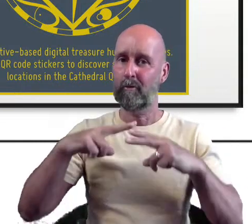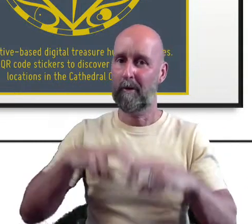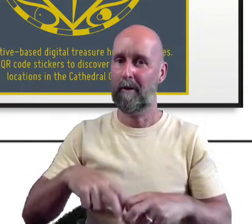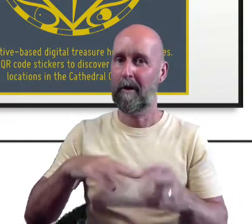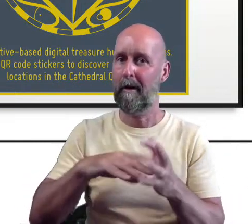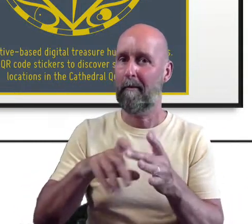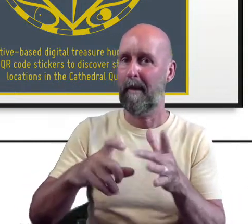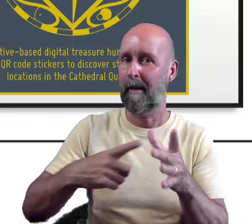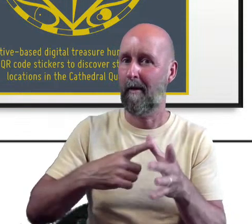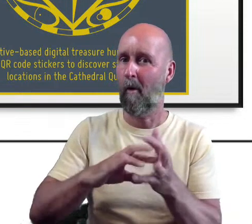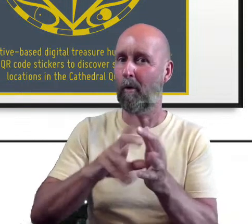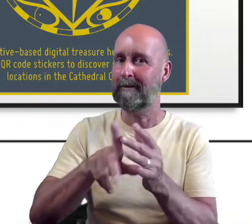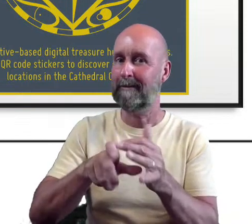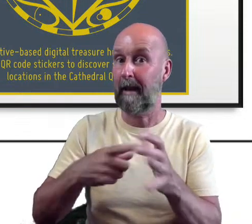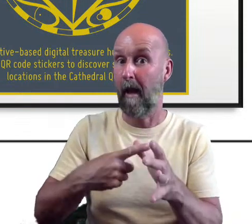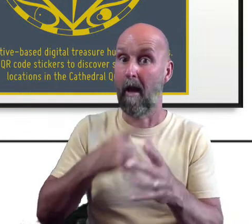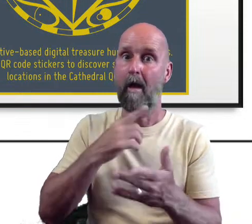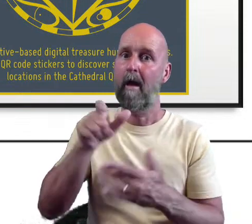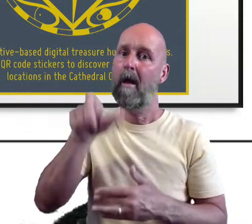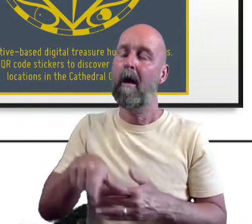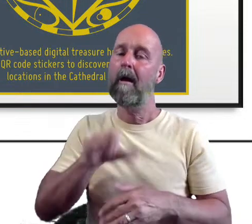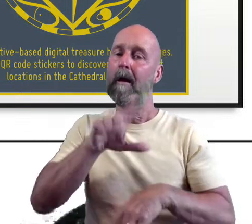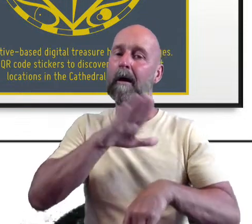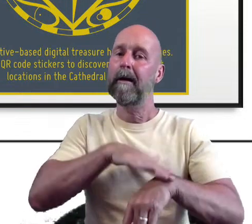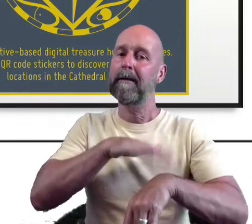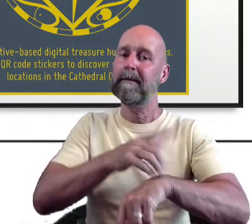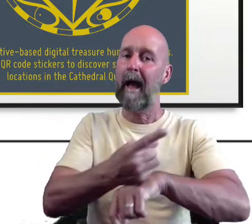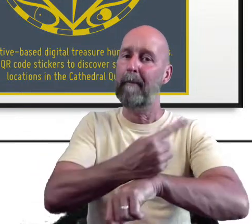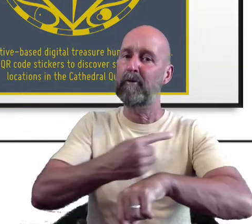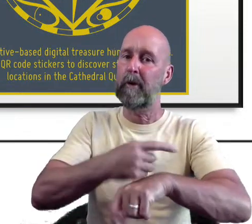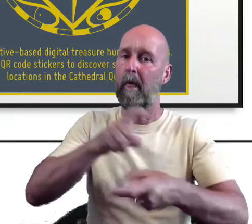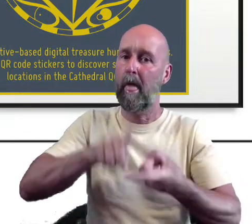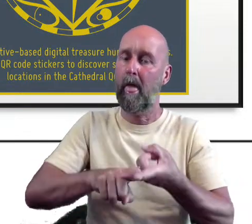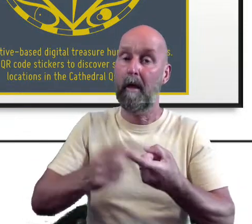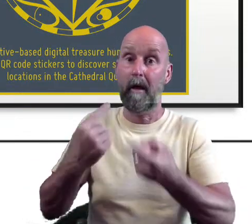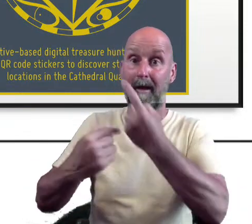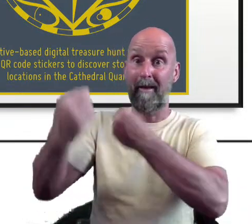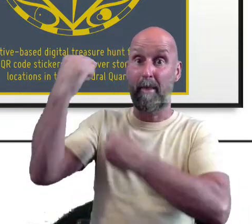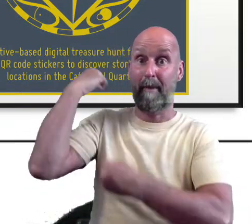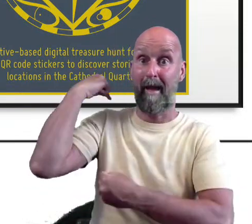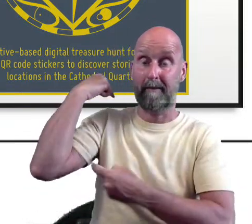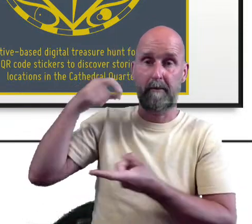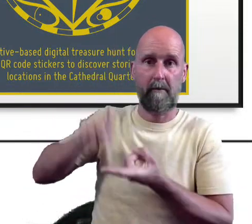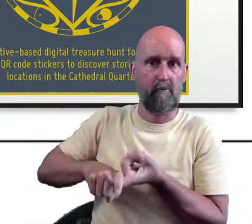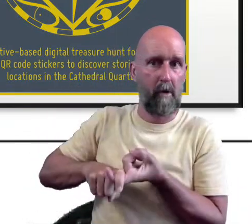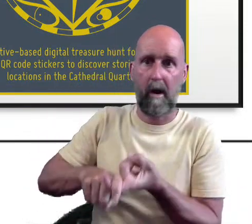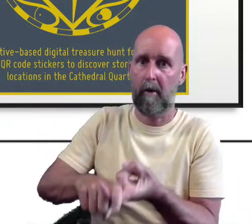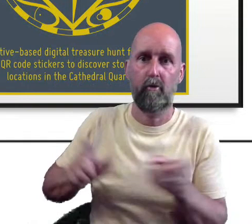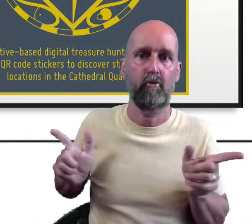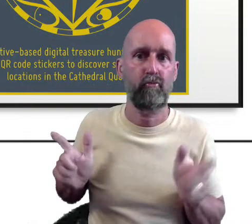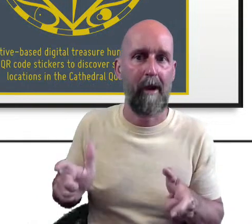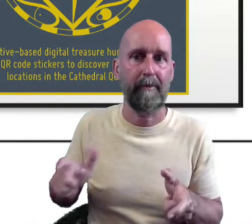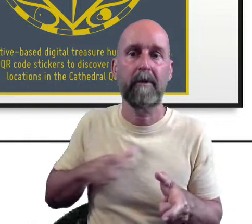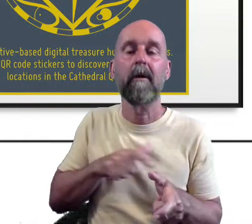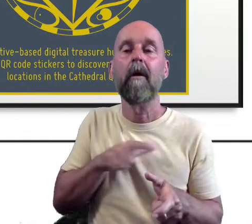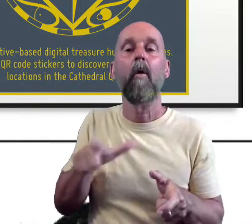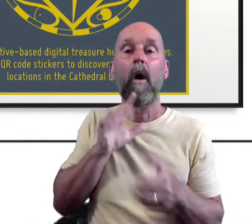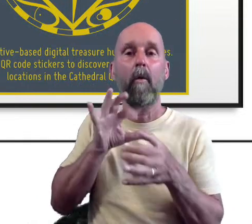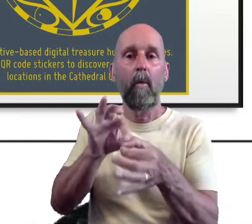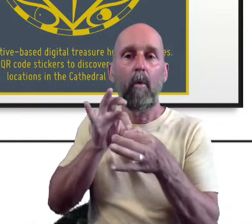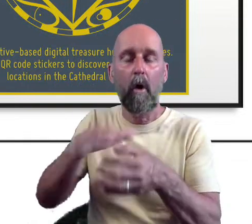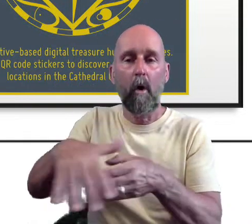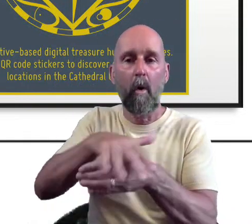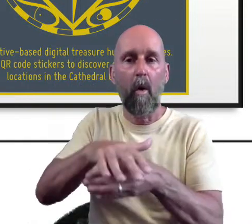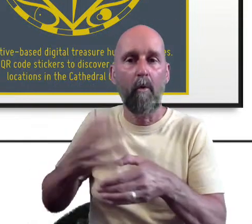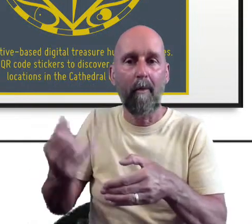Augustina, whose time machine has malfunctioned and trapped her in the past. By interacting with role-playing local business people and using the